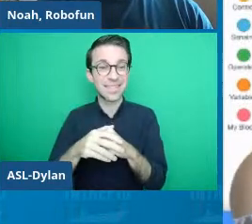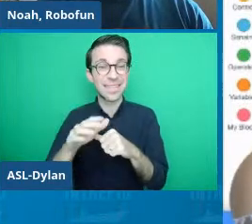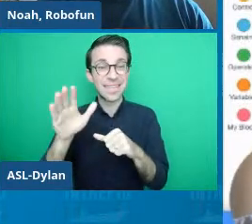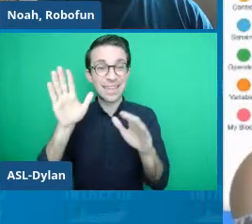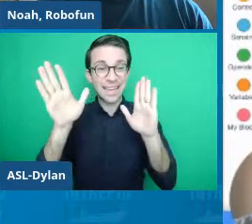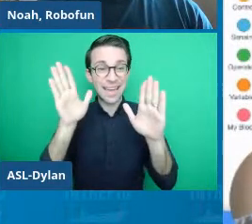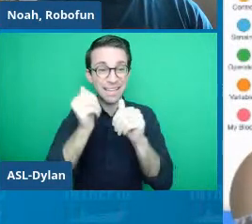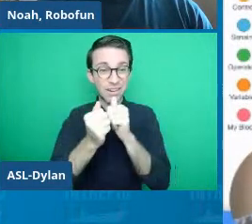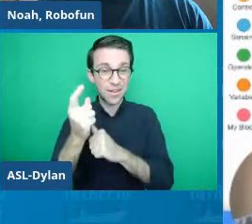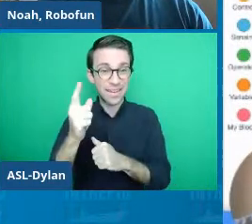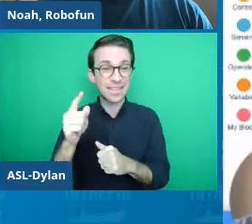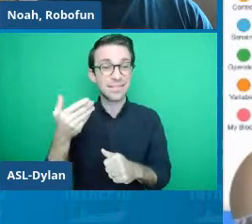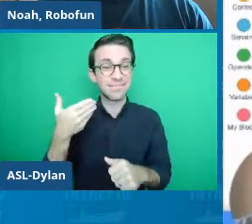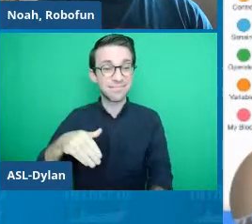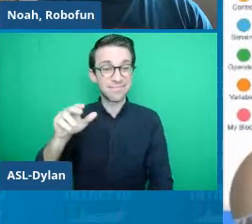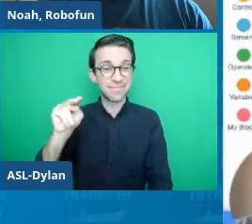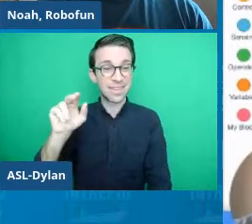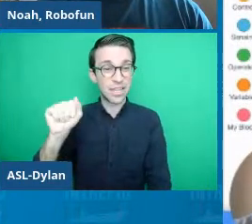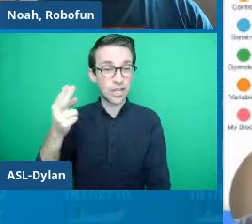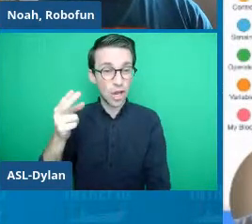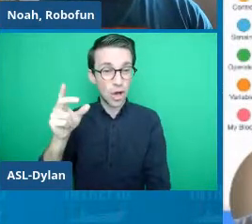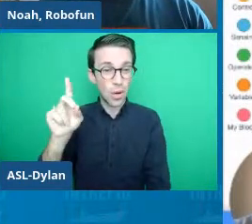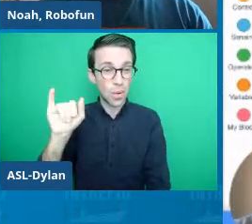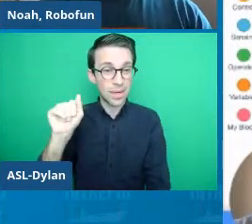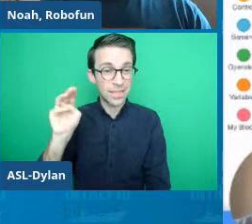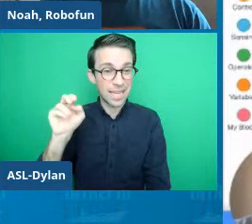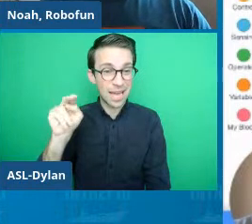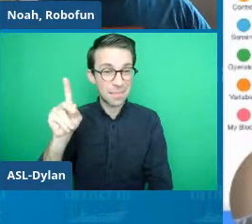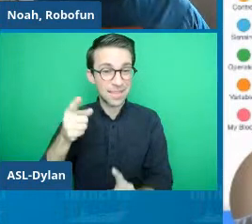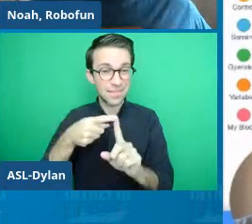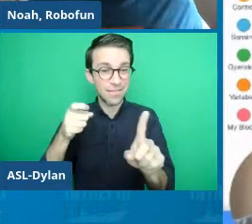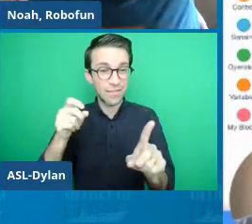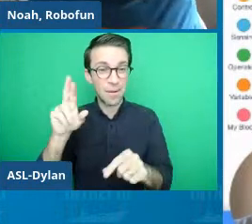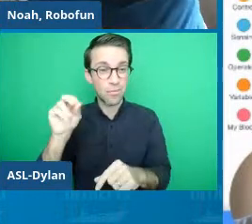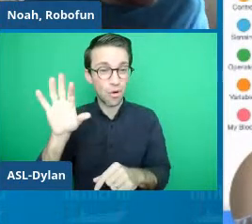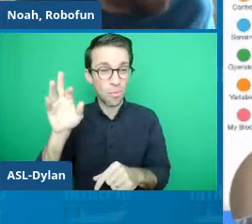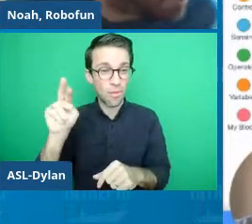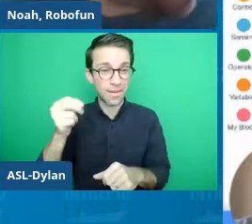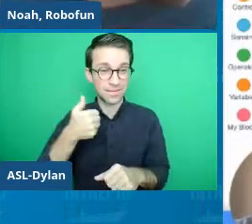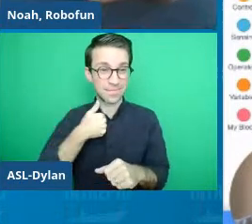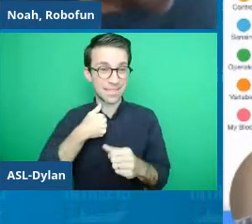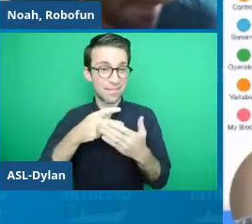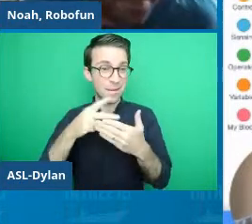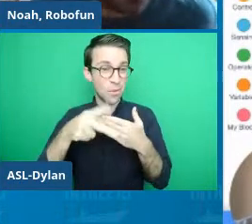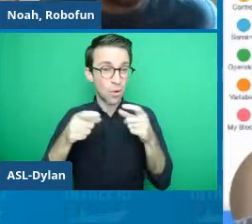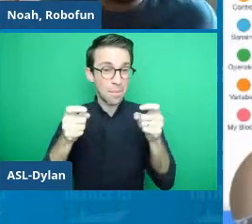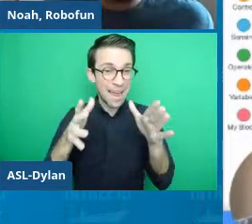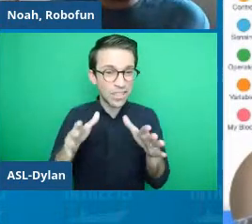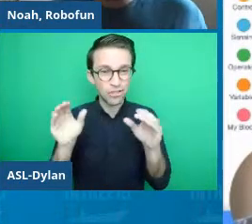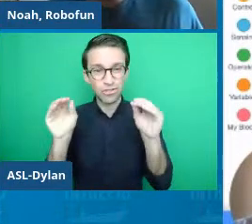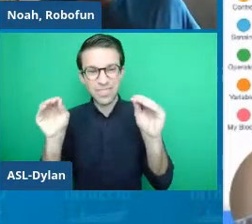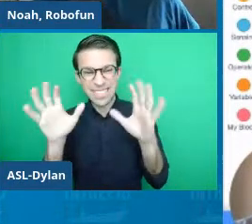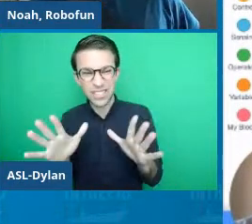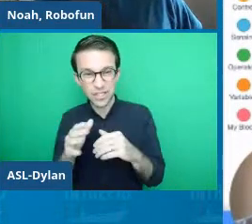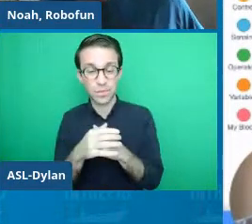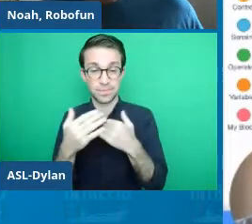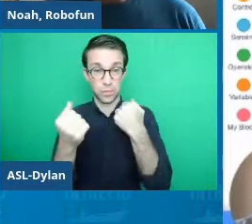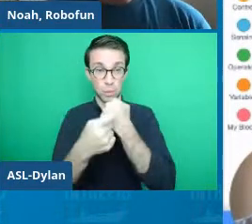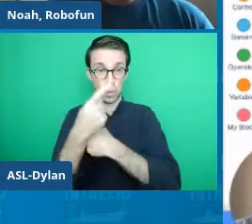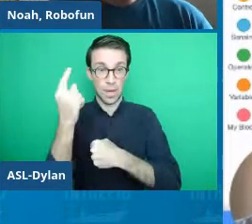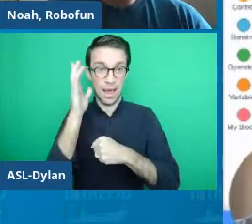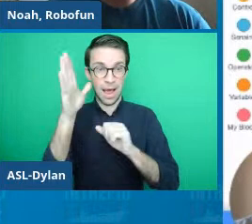this is Noah Diamond at RoboFun, and I am a program manager here and a teacher. And today I'm going to share with